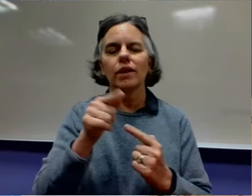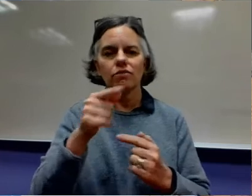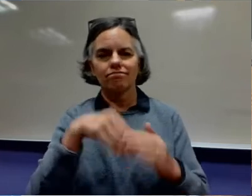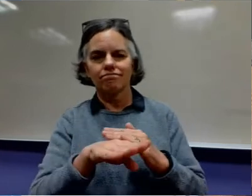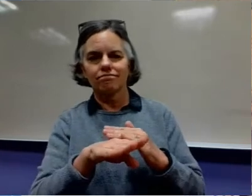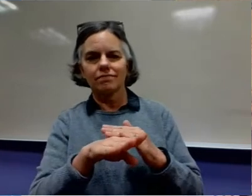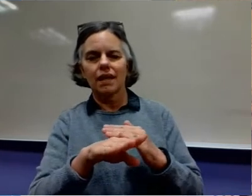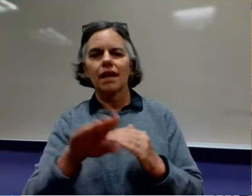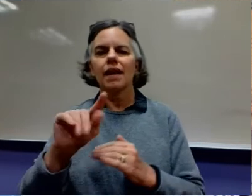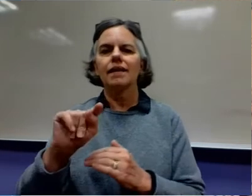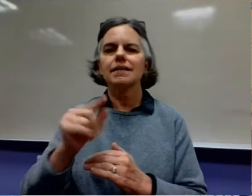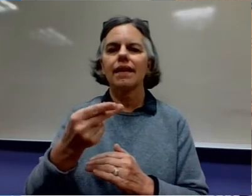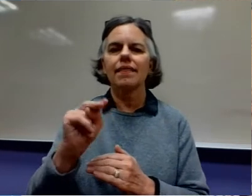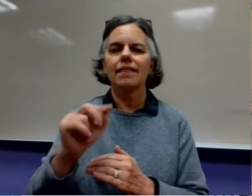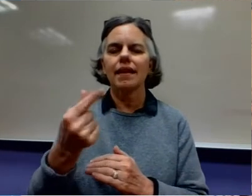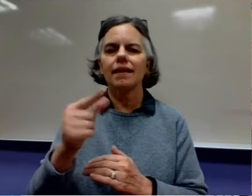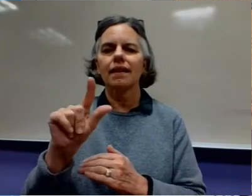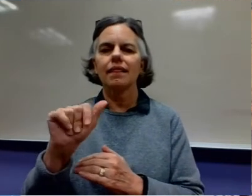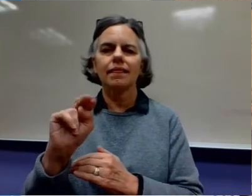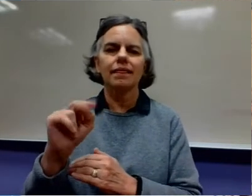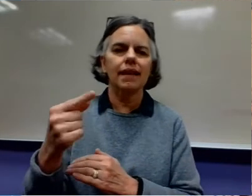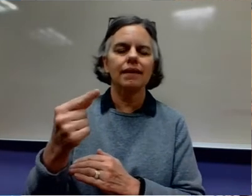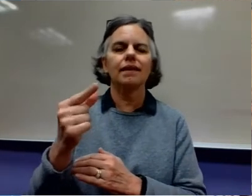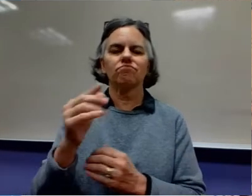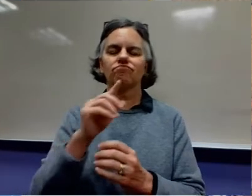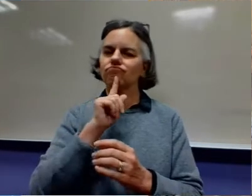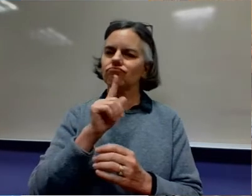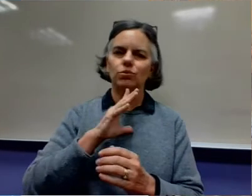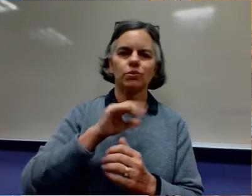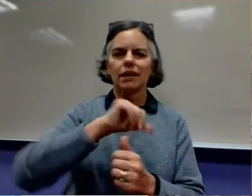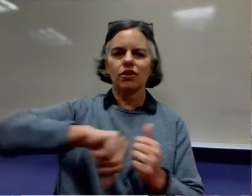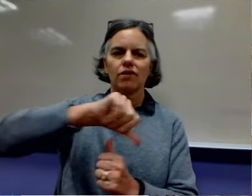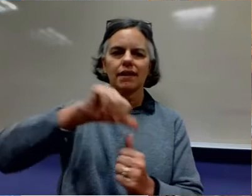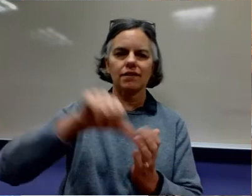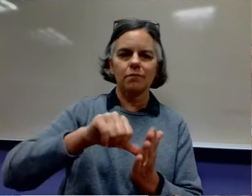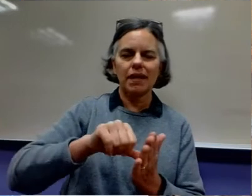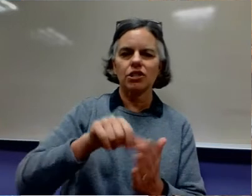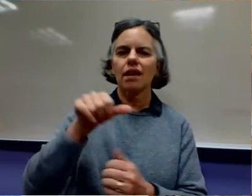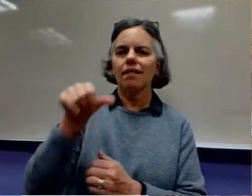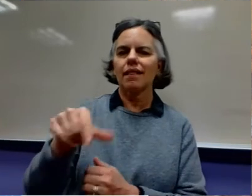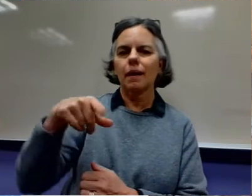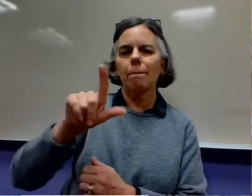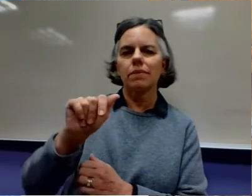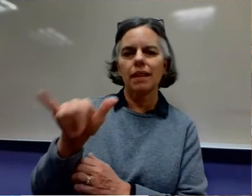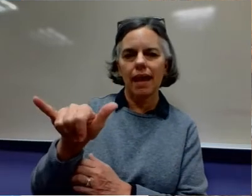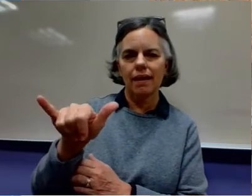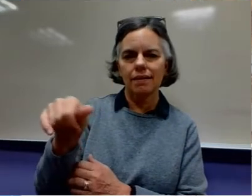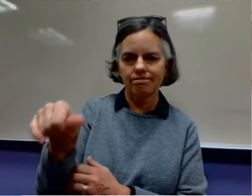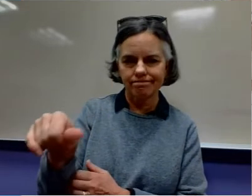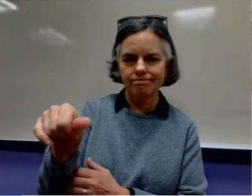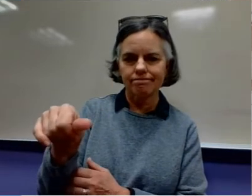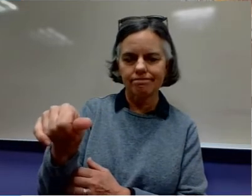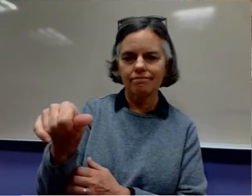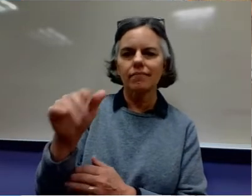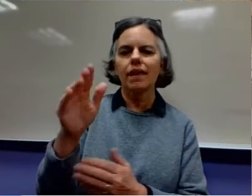you get into this, it's a thing link, which means that it's just this really cool interactive page. So you'll click play here,